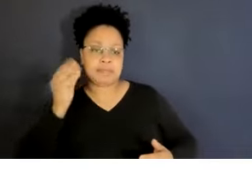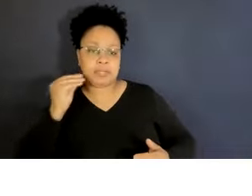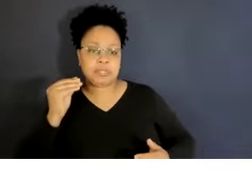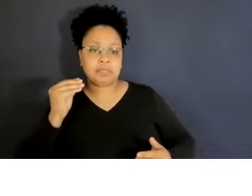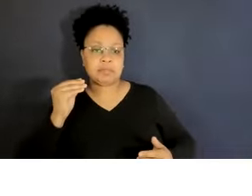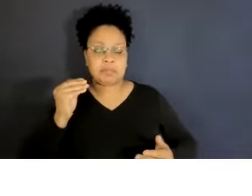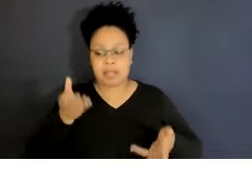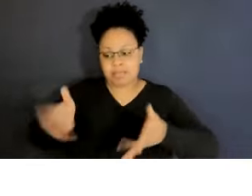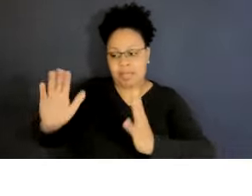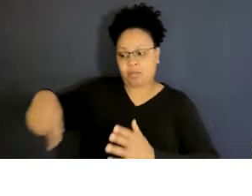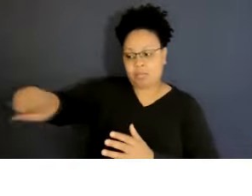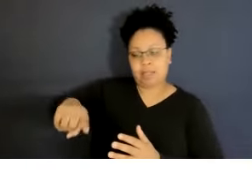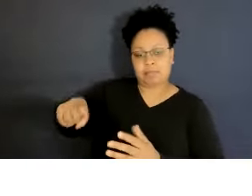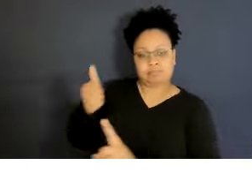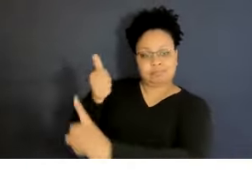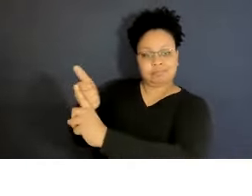Apply that to